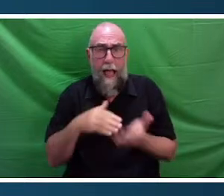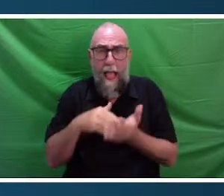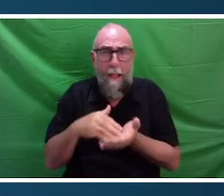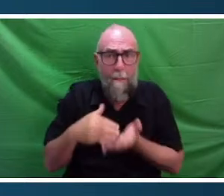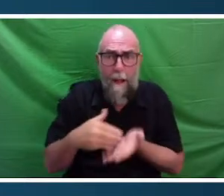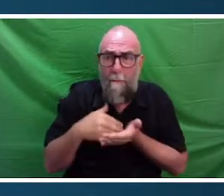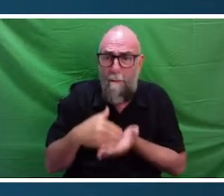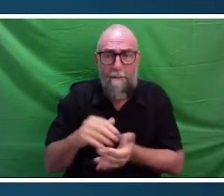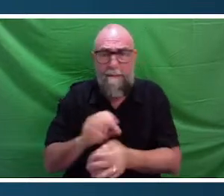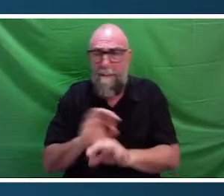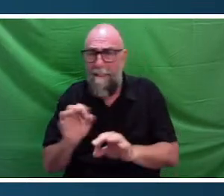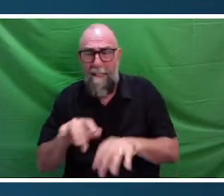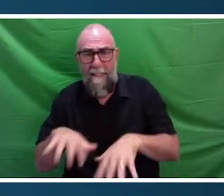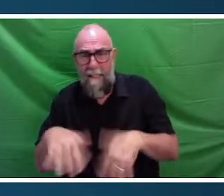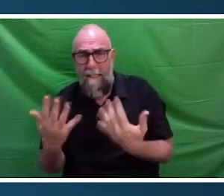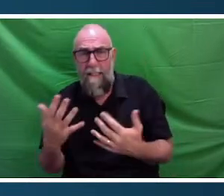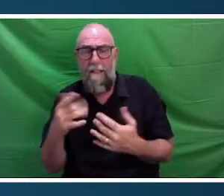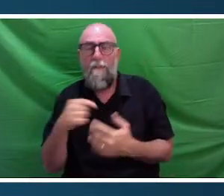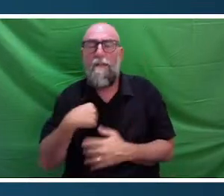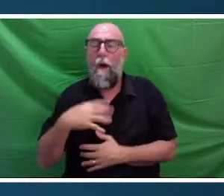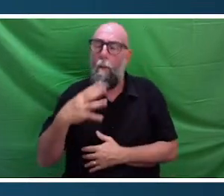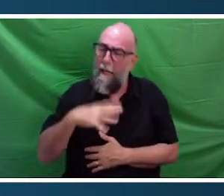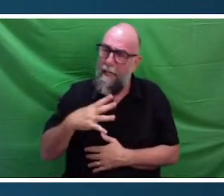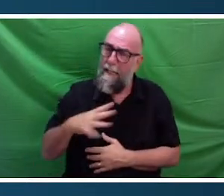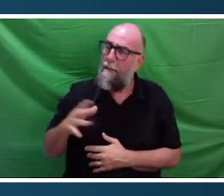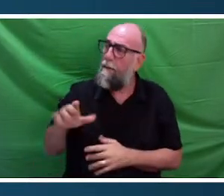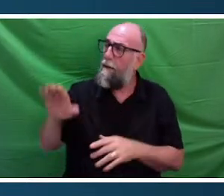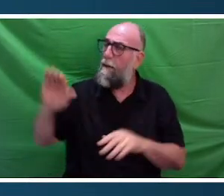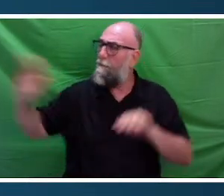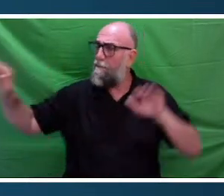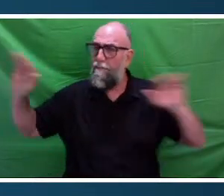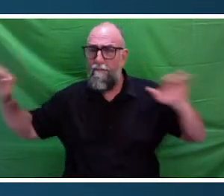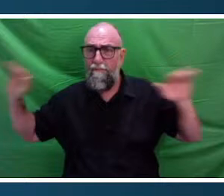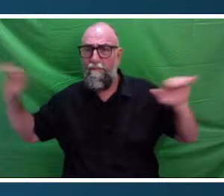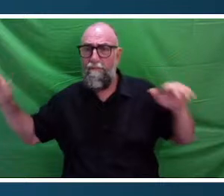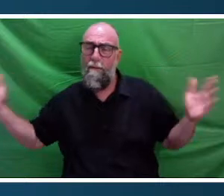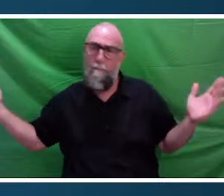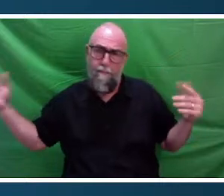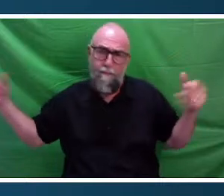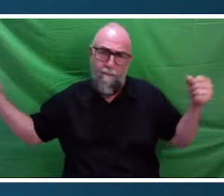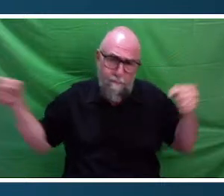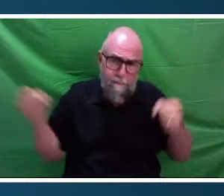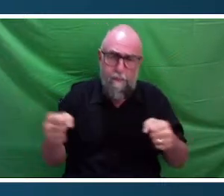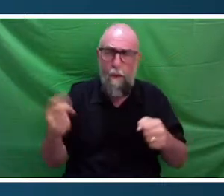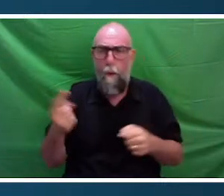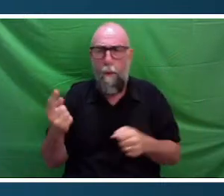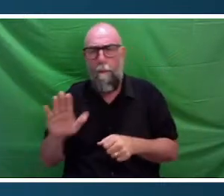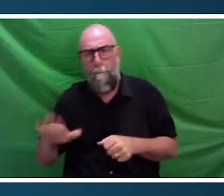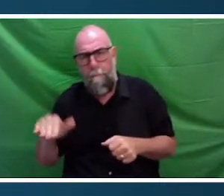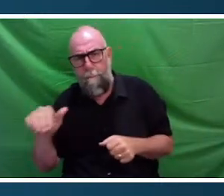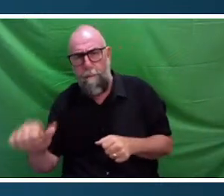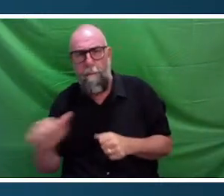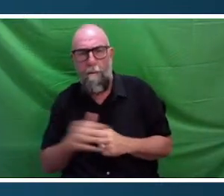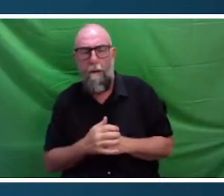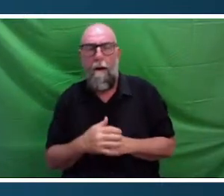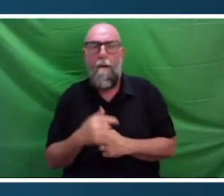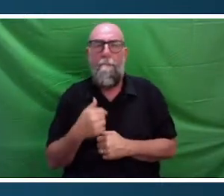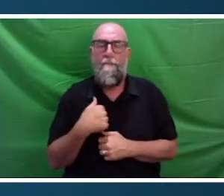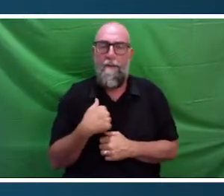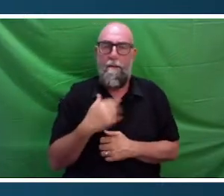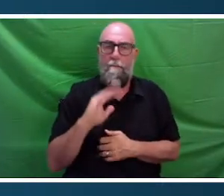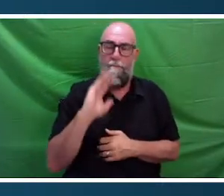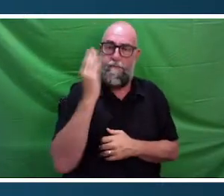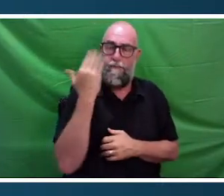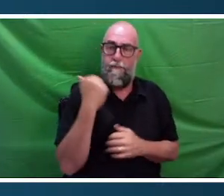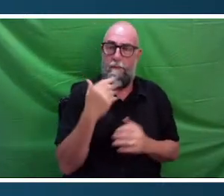temporary external expertise and support might be necessary. As coined by the Secretary General at the World